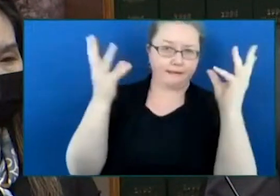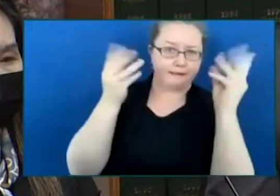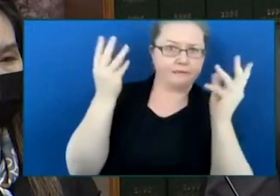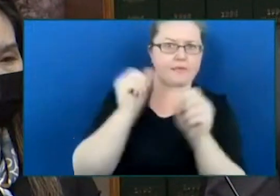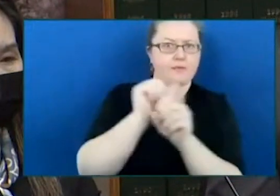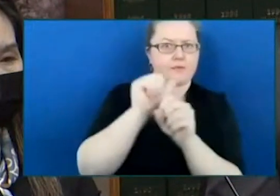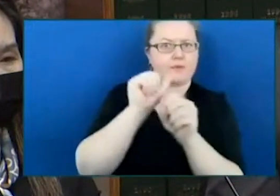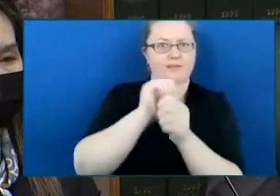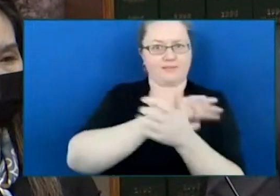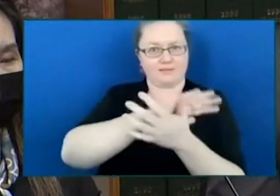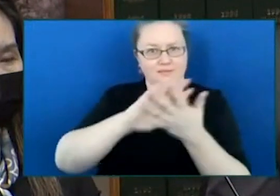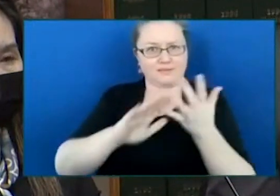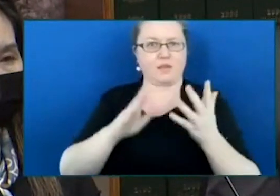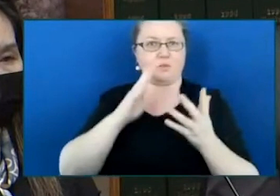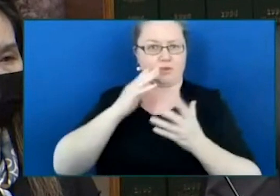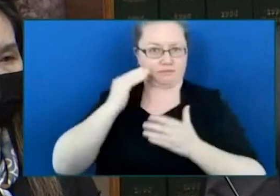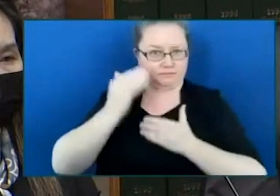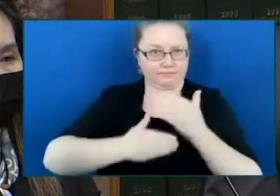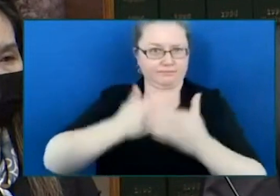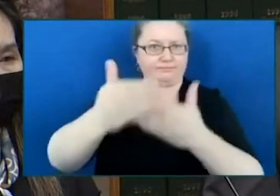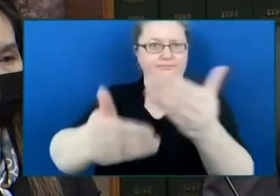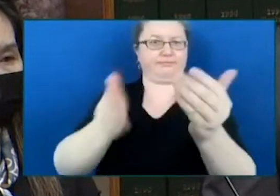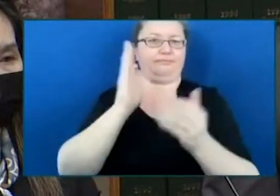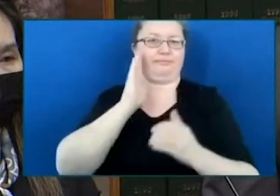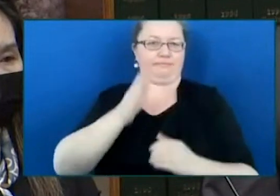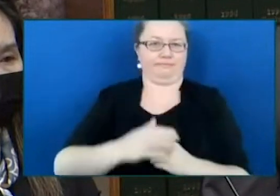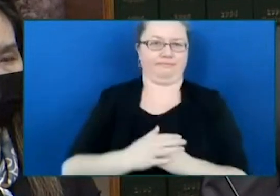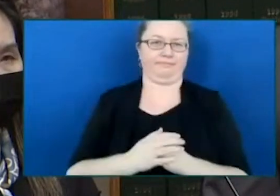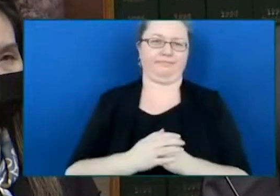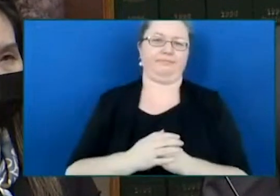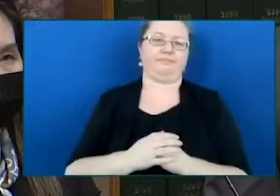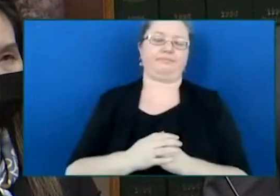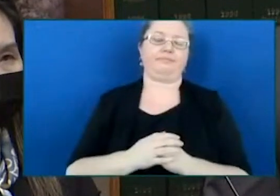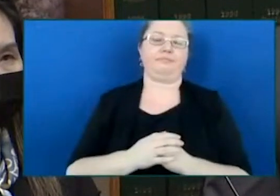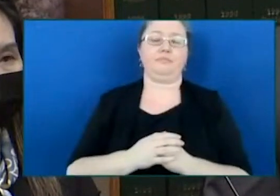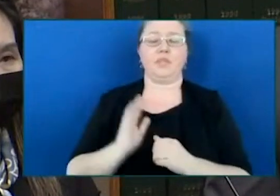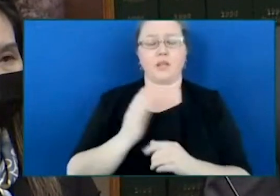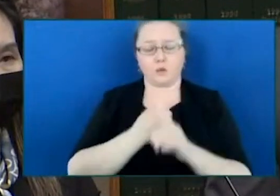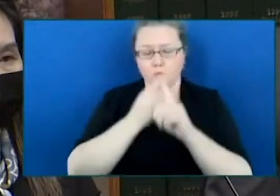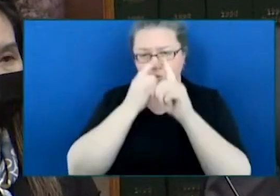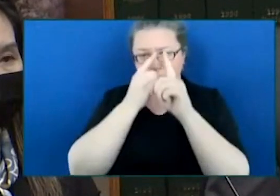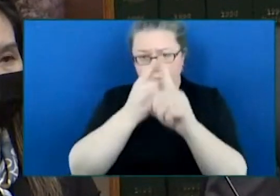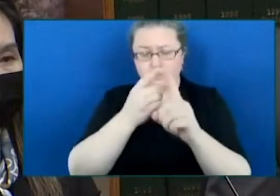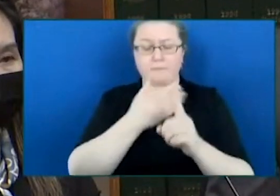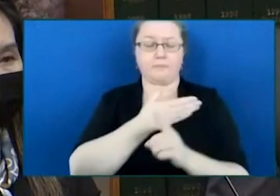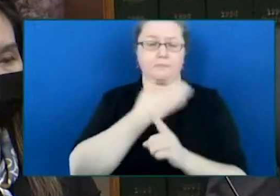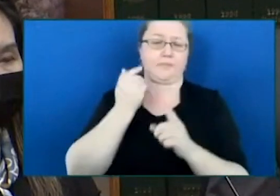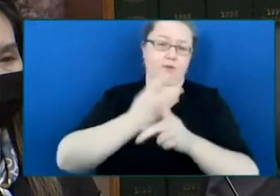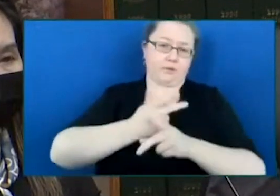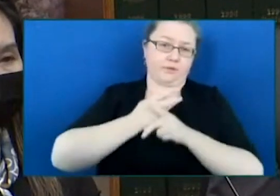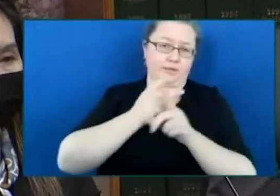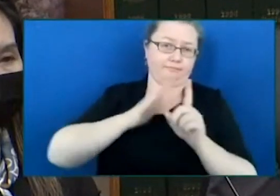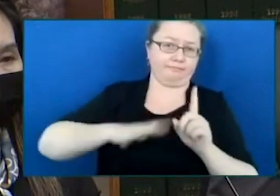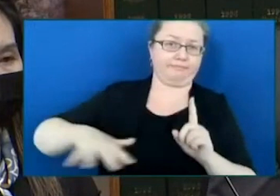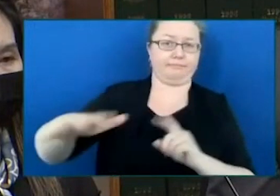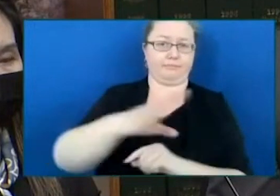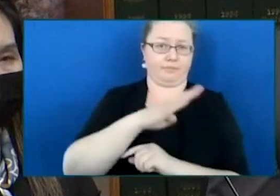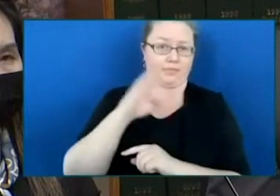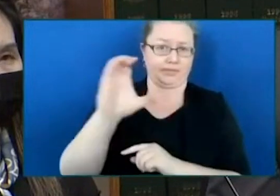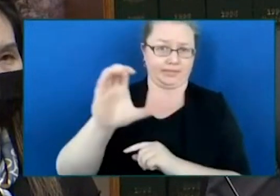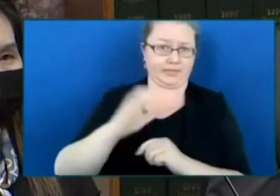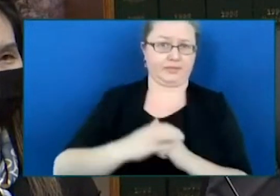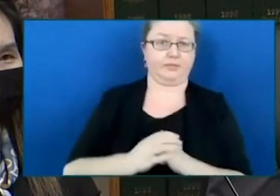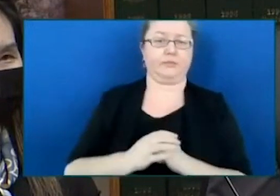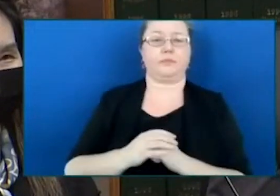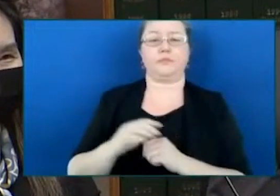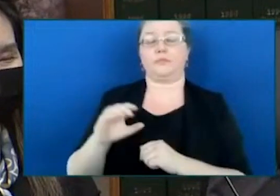Budget 2022 continues our government's work to deliver better care in communities throughout BC. The Cowichan, Dawson Creek, Richmond, Burnaby, and